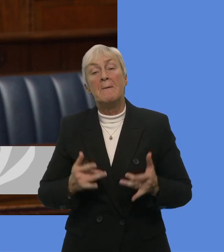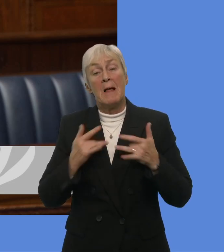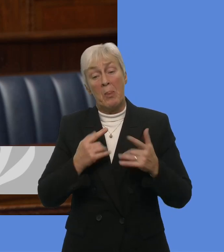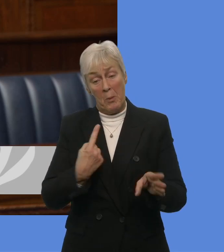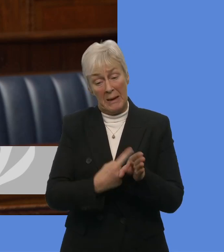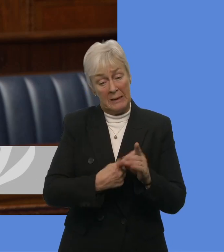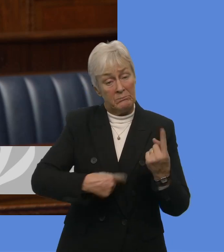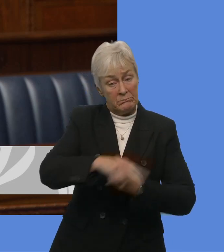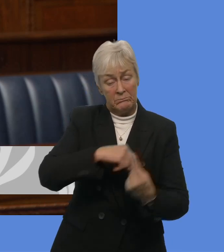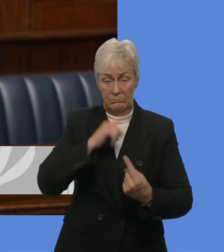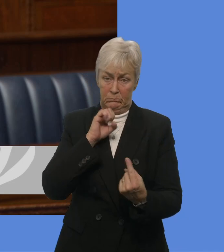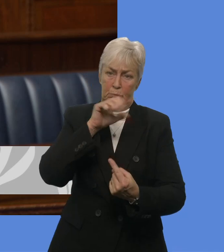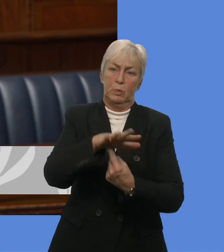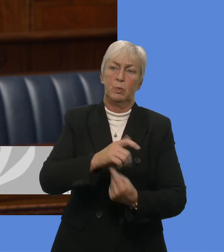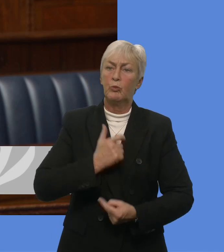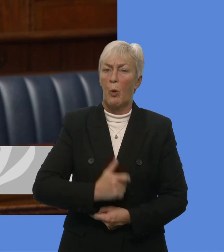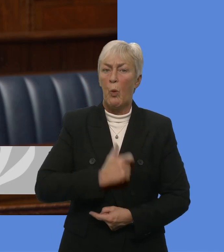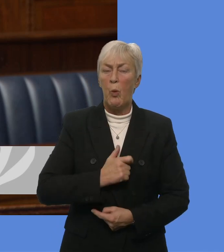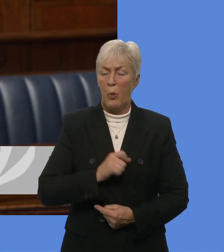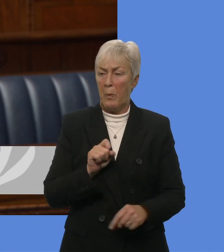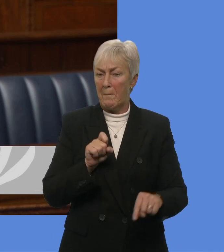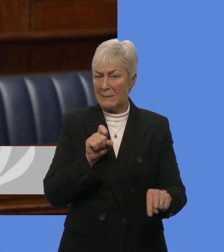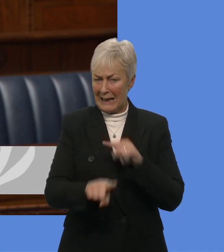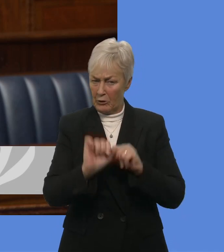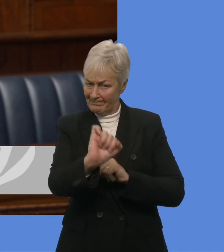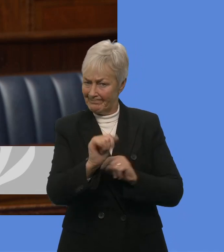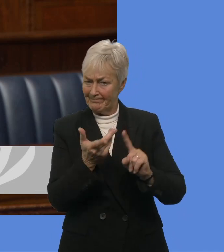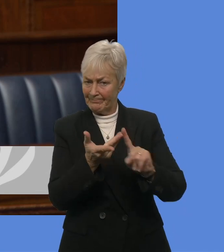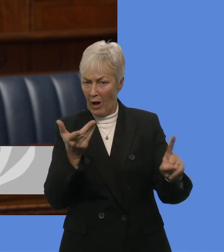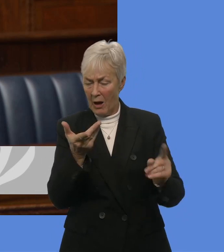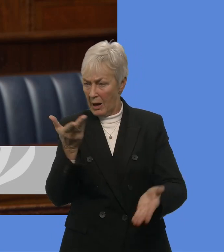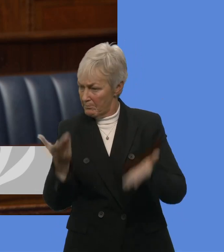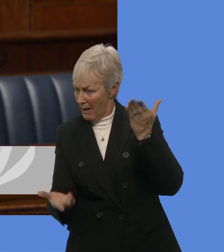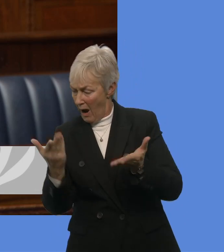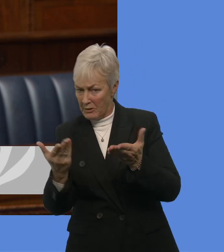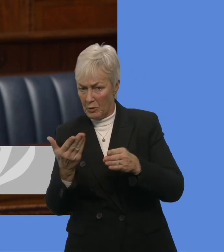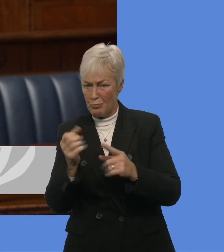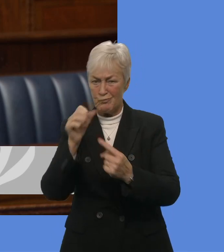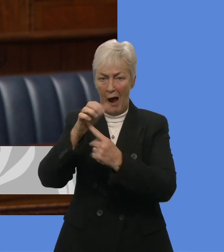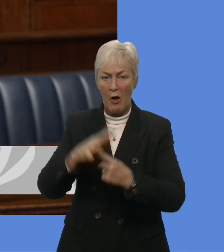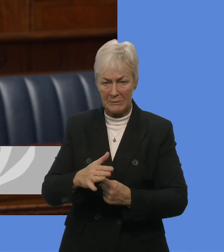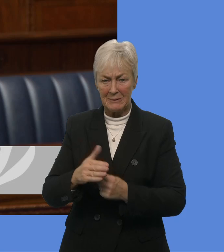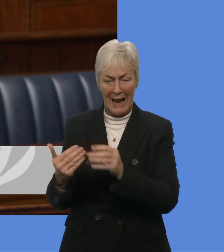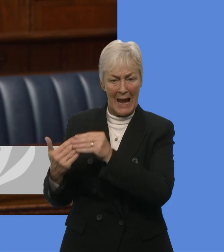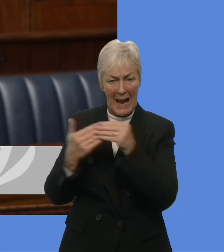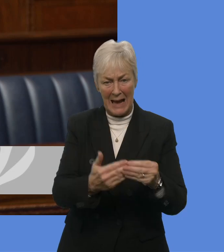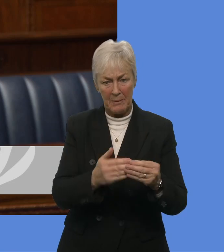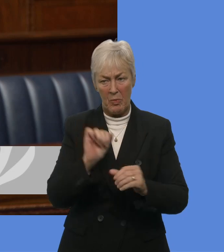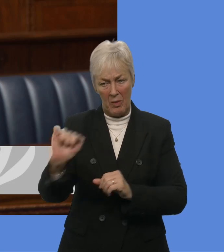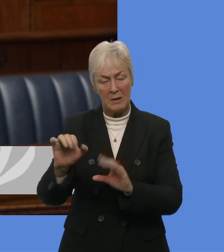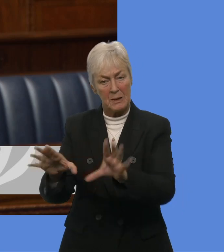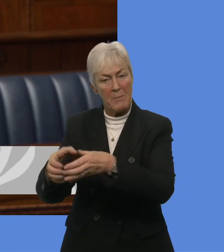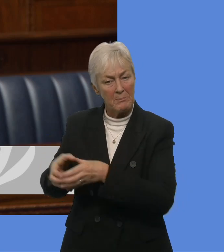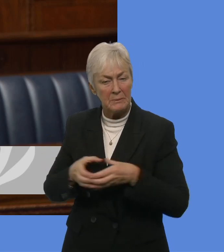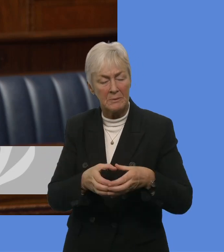committees will have a key role in terms of the particular targets against the particular priority that is led by a particular department. Although